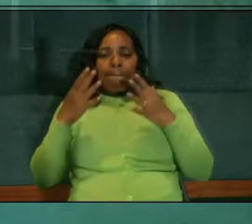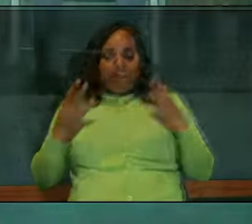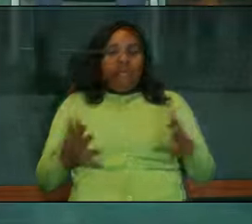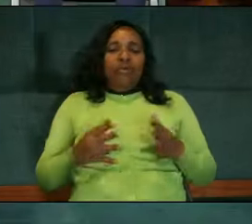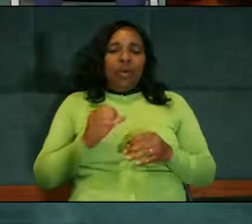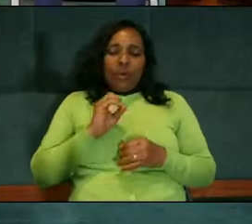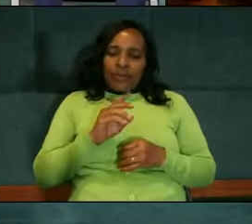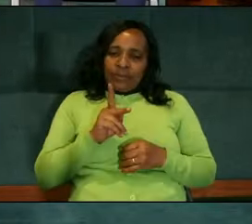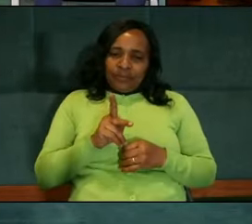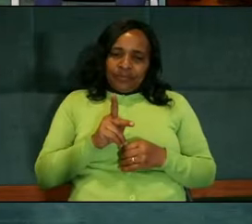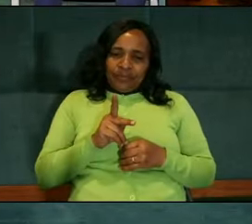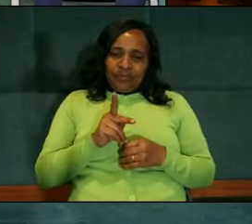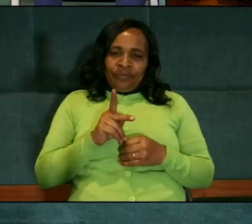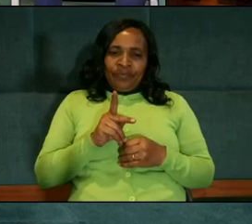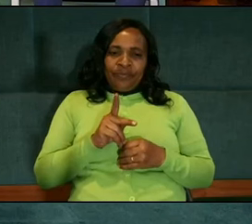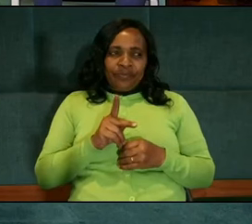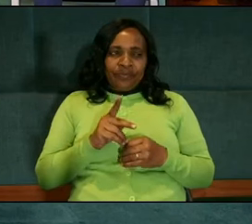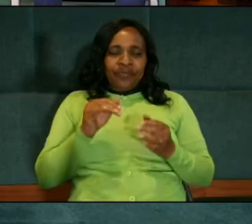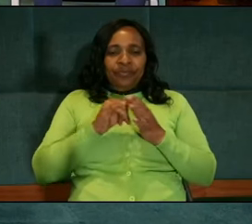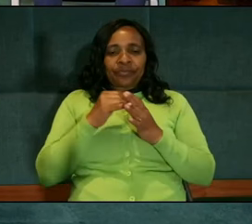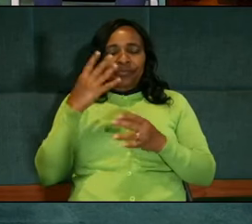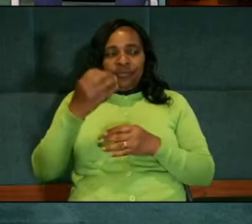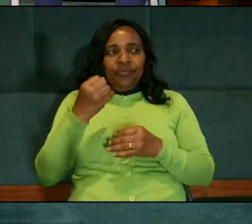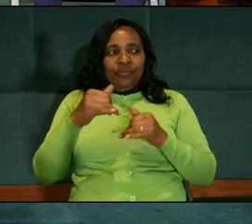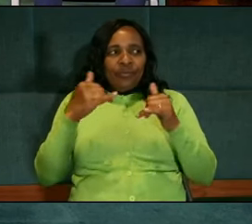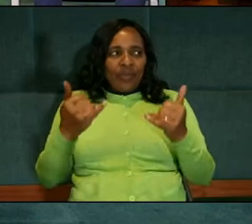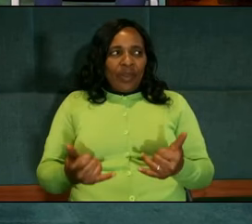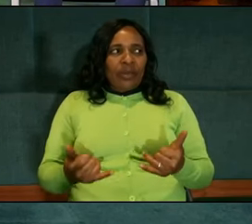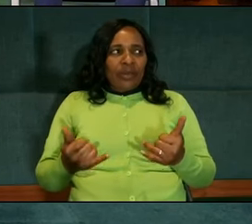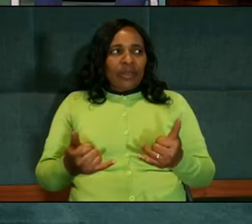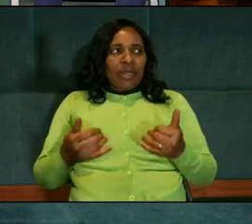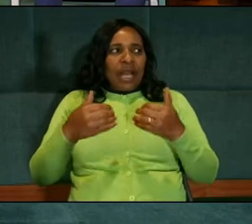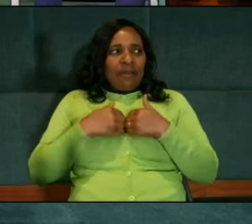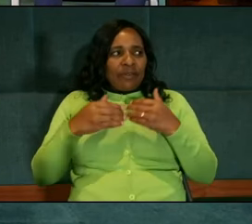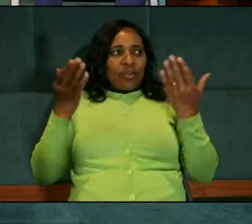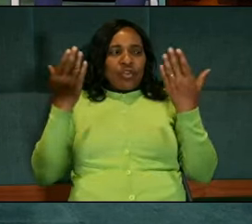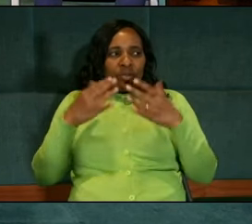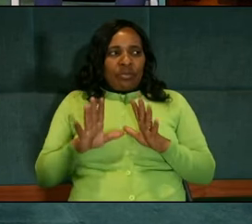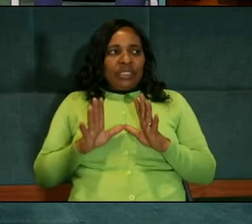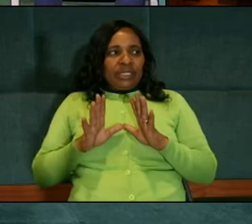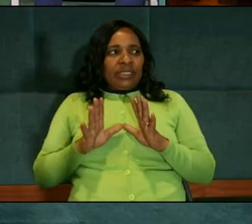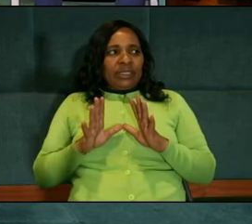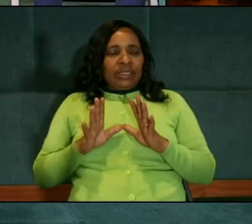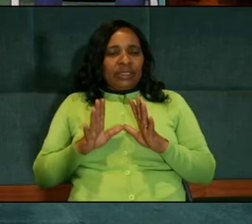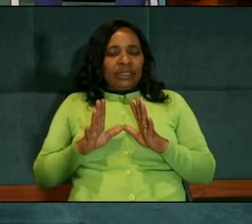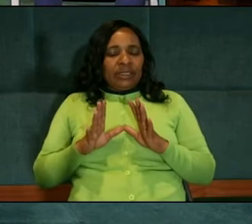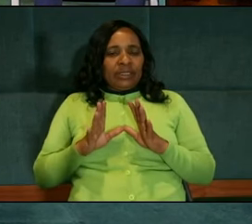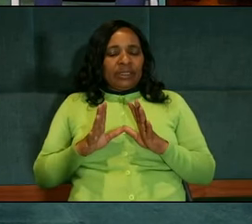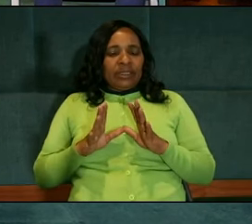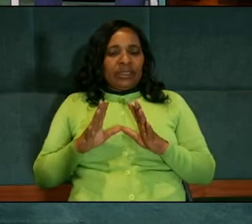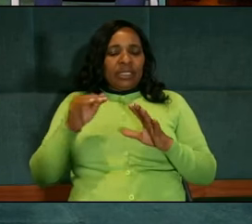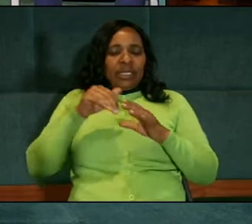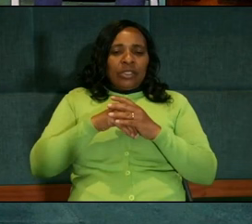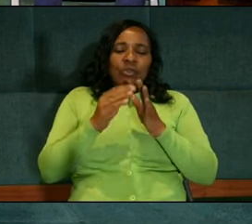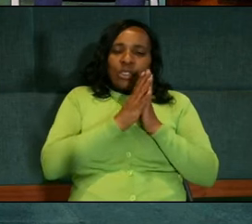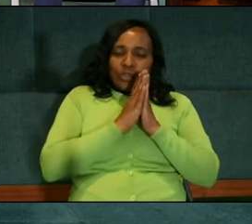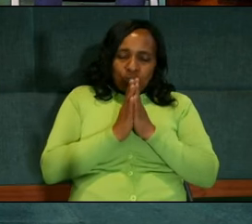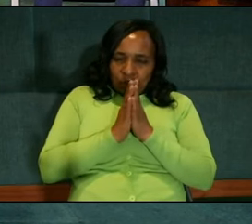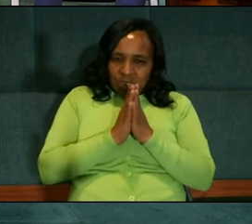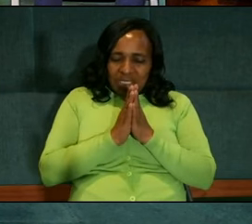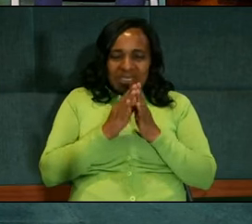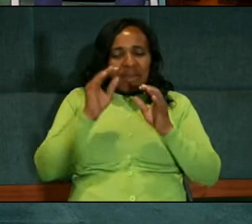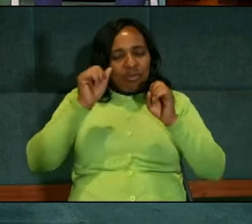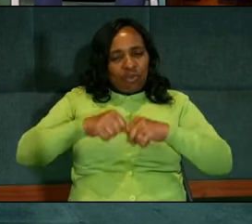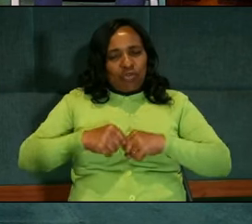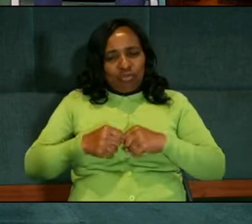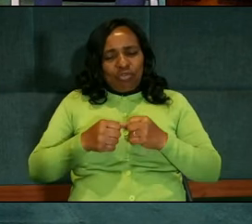right, all right. I mean, that's beautiful. Now having completed at least into the story, can